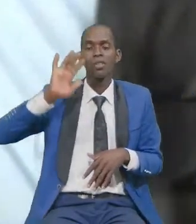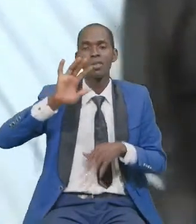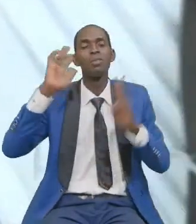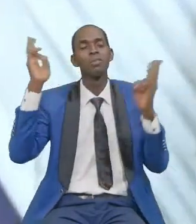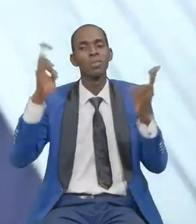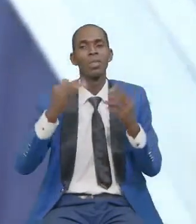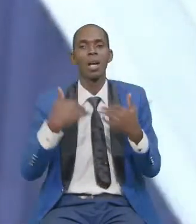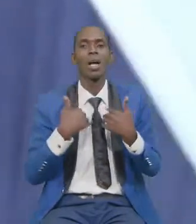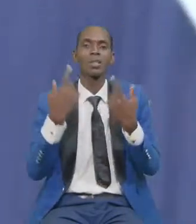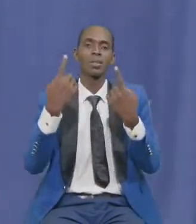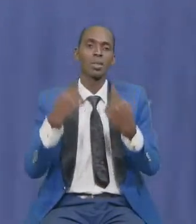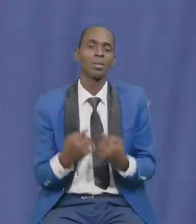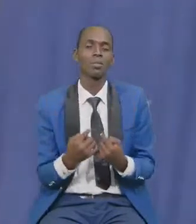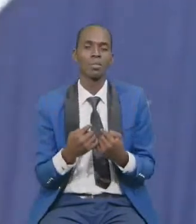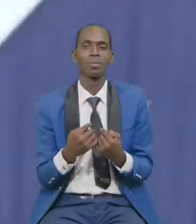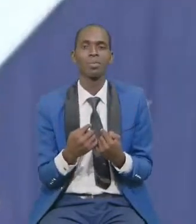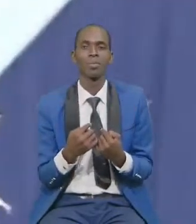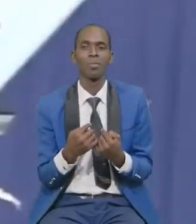has come.